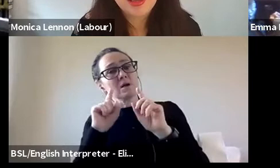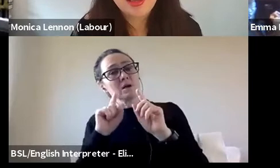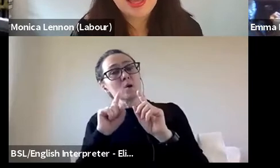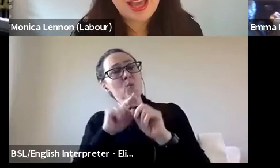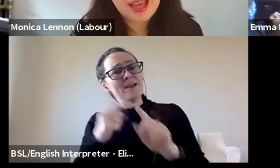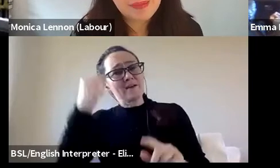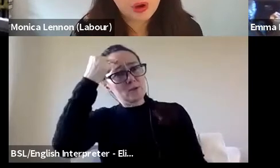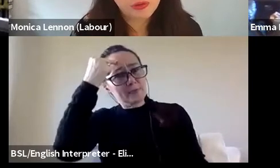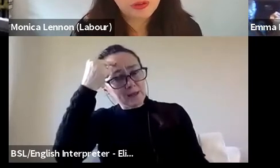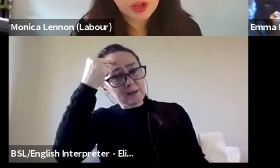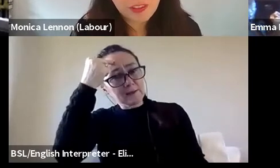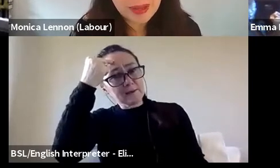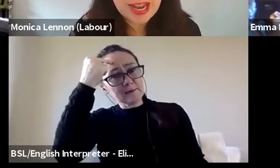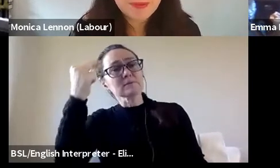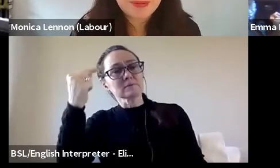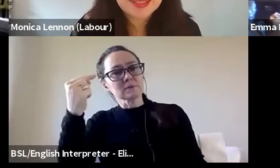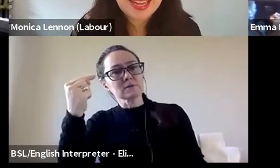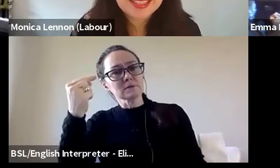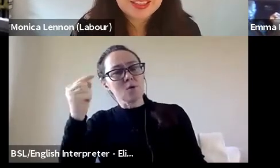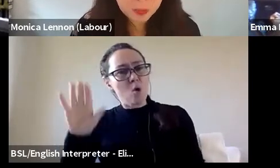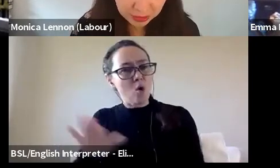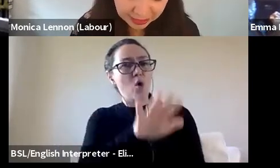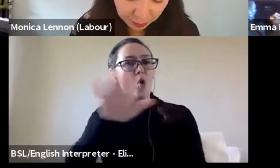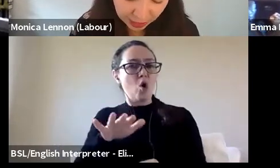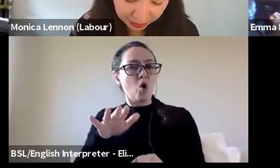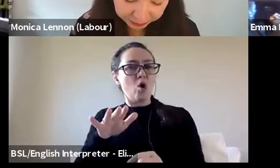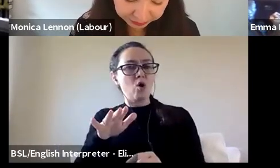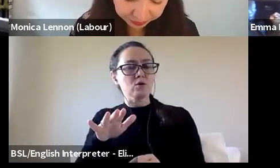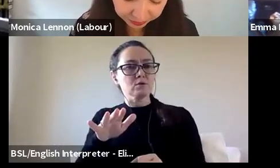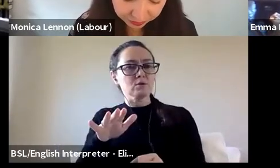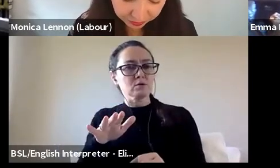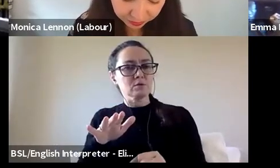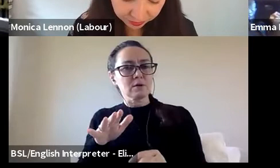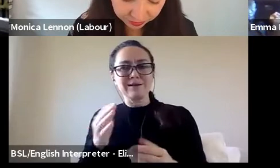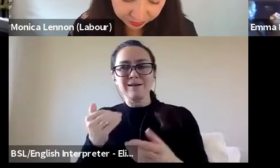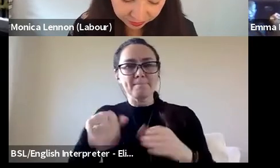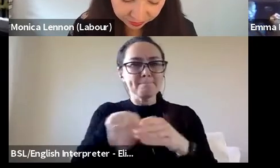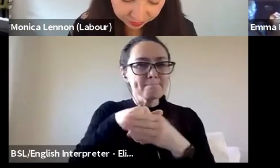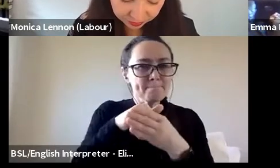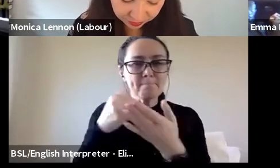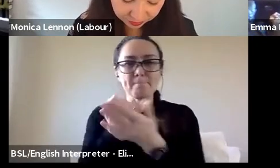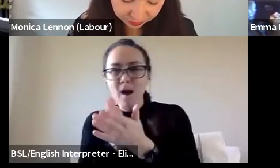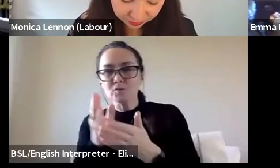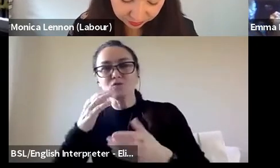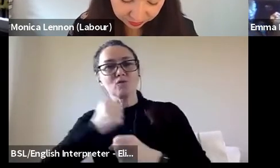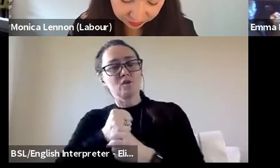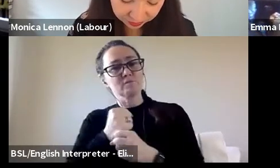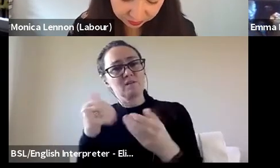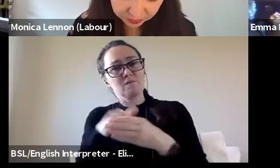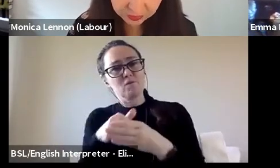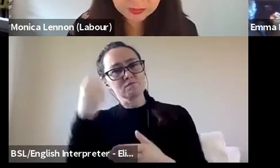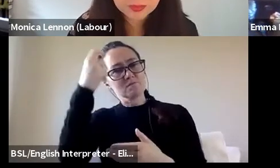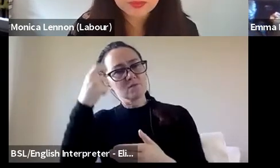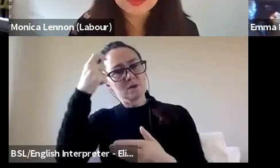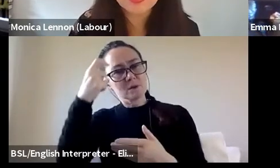part of government in the public sector is playing their part. Thanks, thank you. Karen, Lindsay,